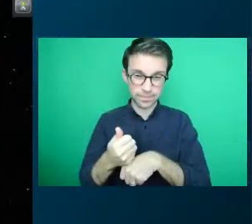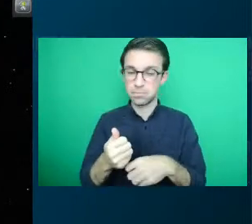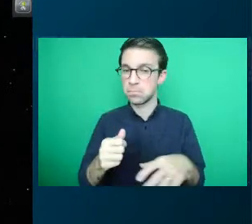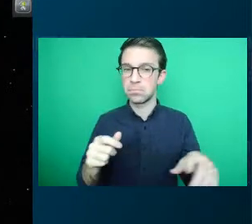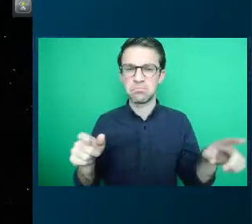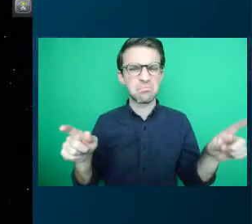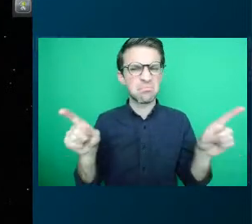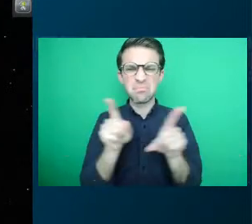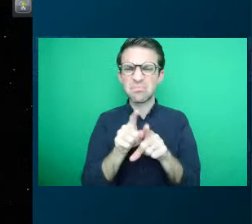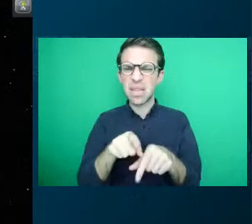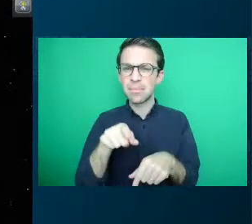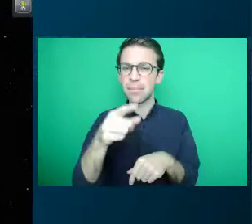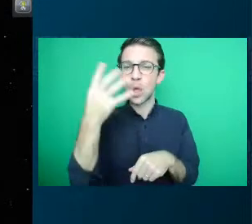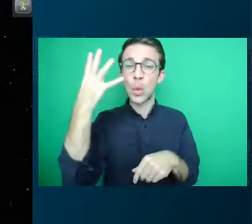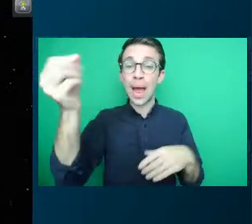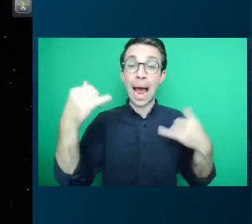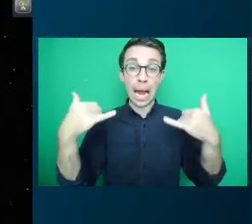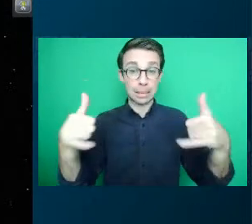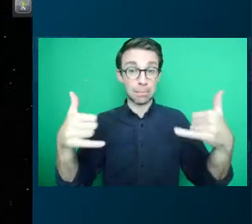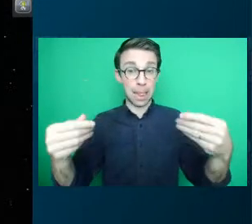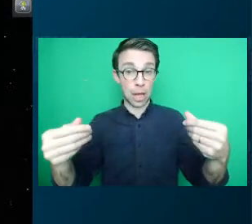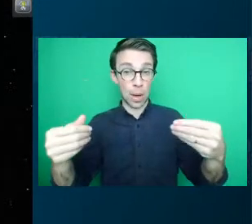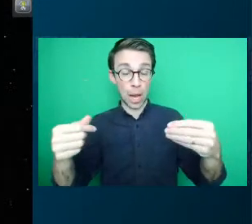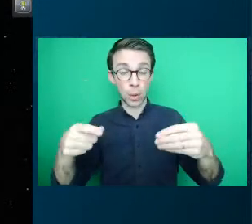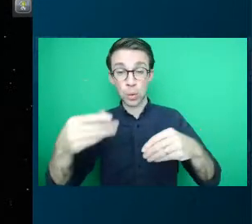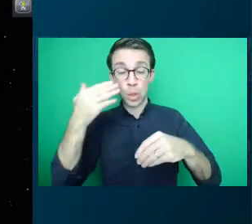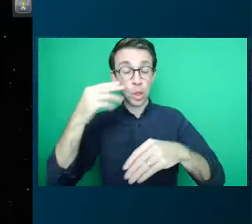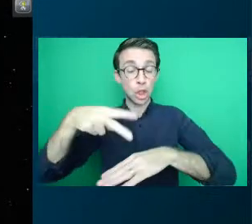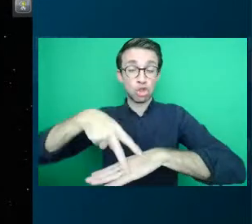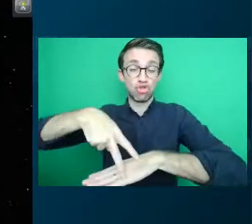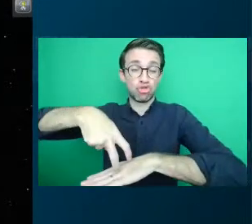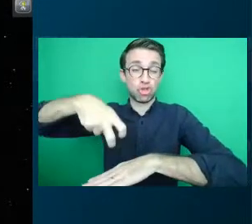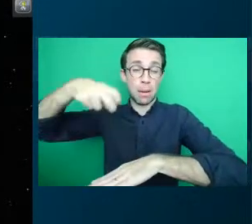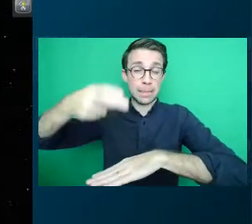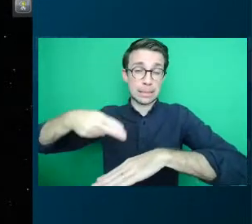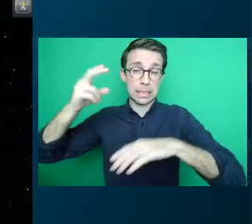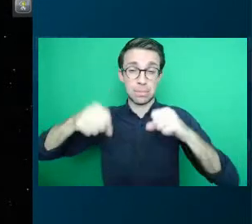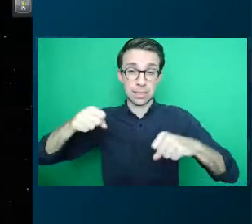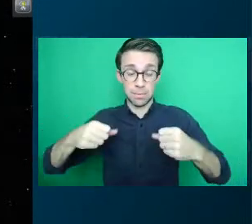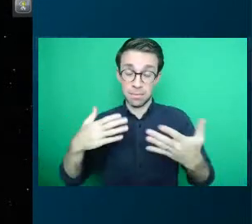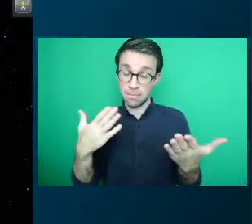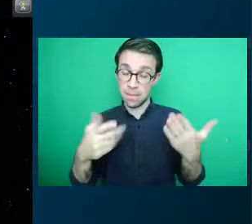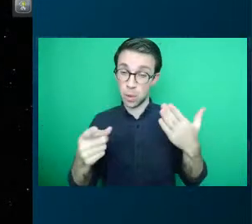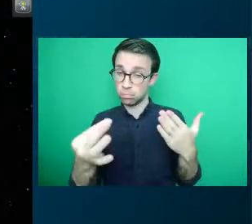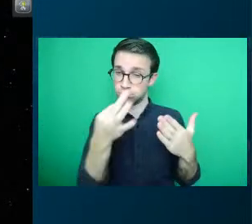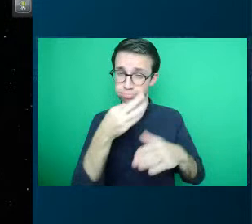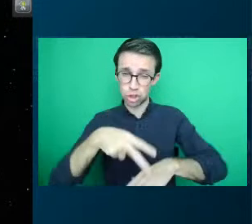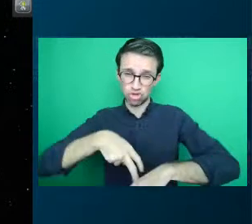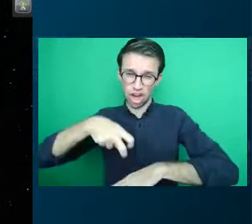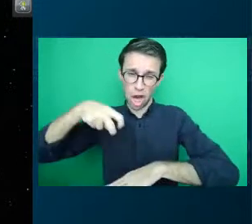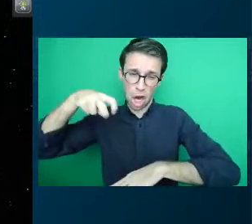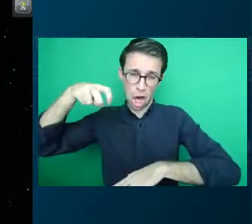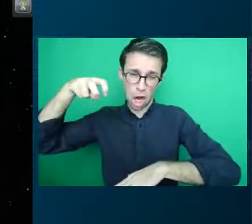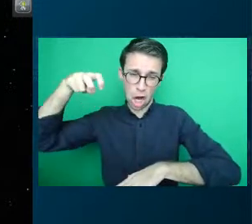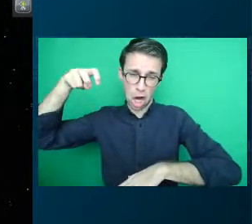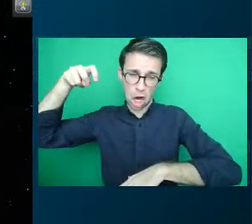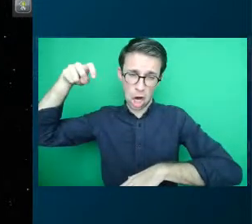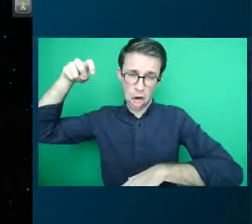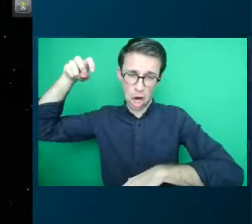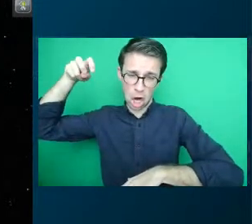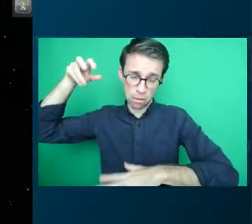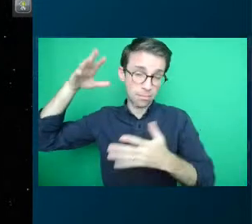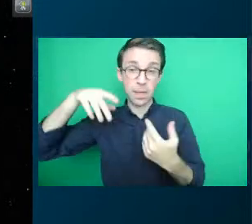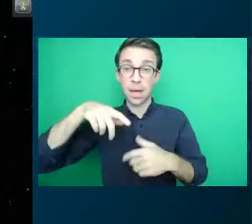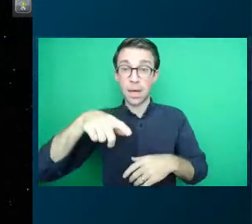If you're outside on the playground or something like this, and you jump as high as you can, maybe you're a super good jumper, you're a world-class Olympic hopeful jumper,